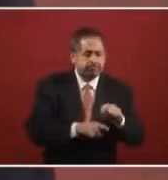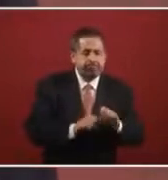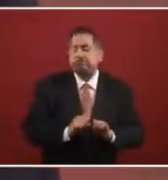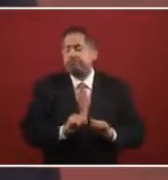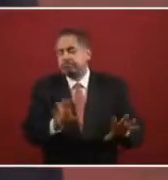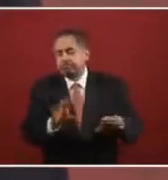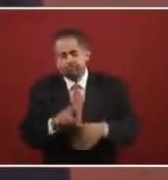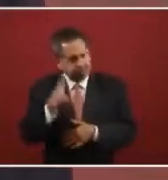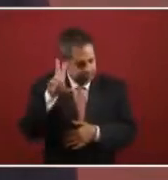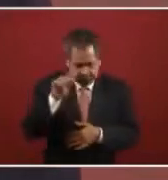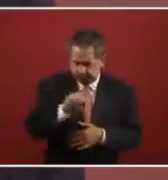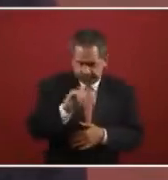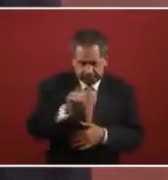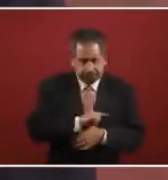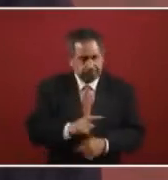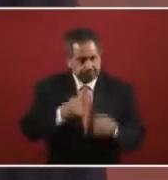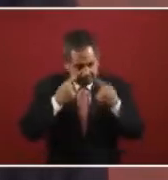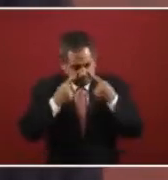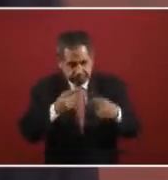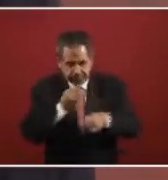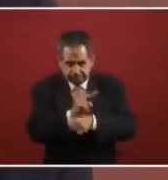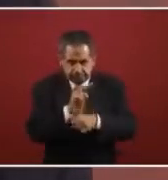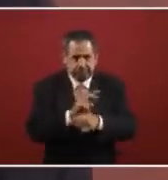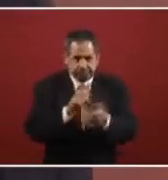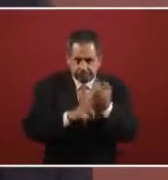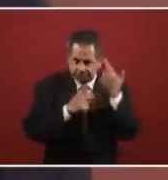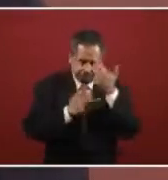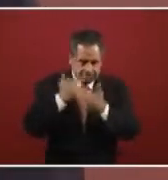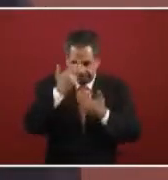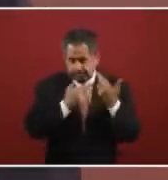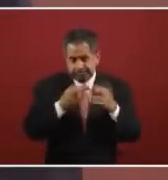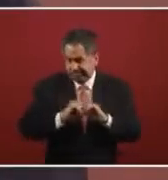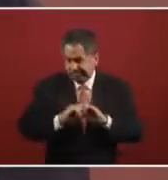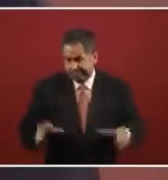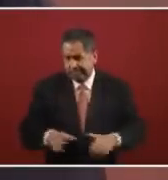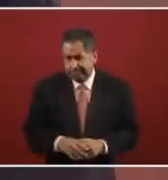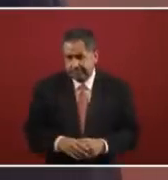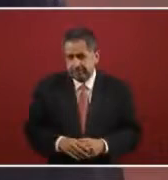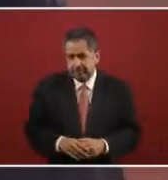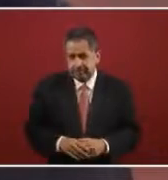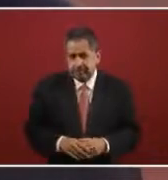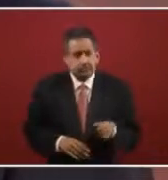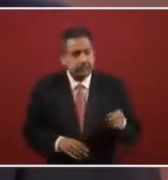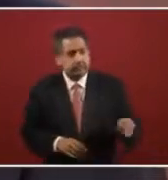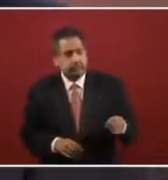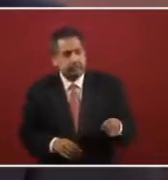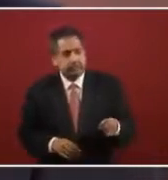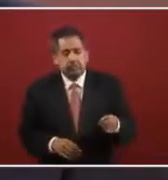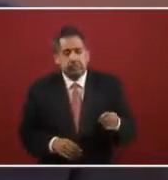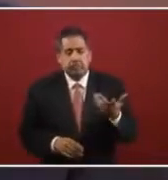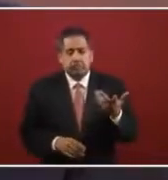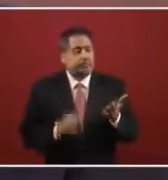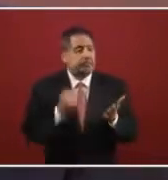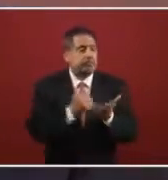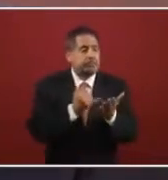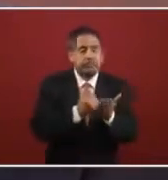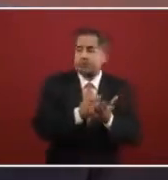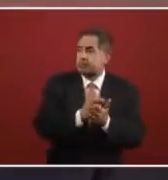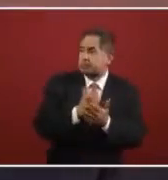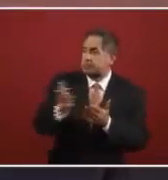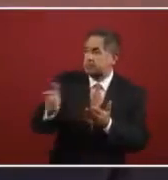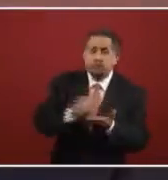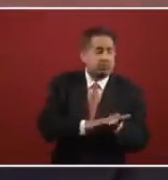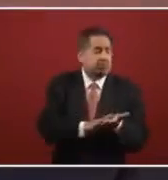thievery, vamos, we're not going to, por ejemplo, for example, a cancelar la condonación de los impuestos cancel